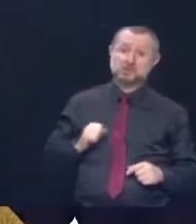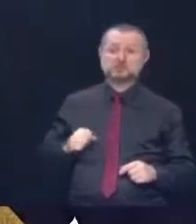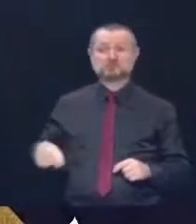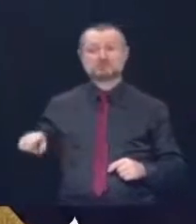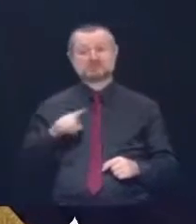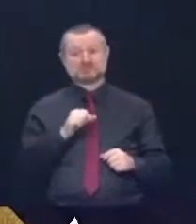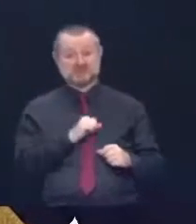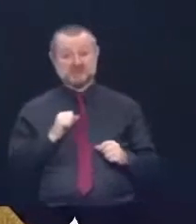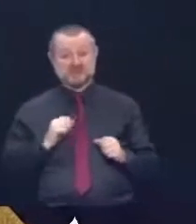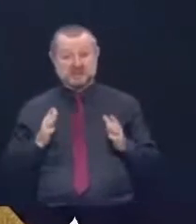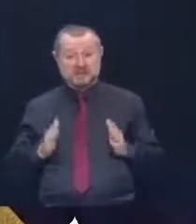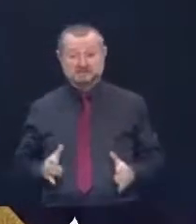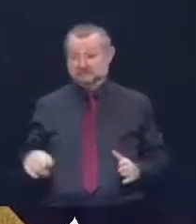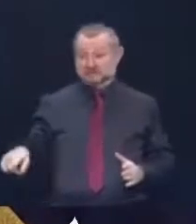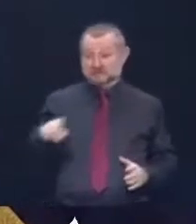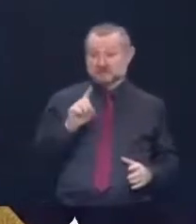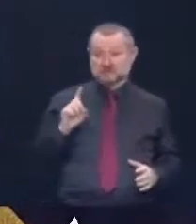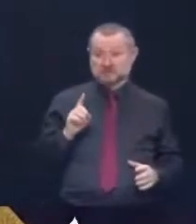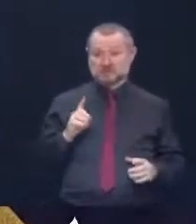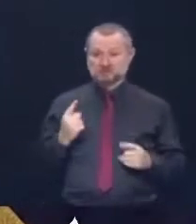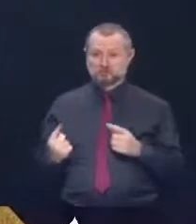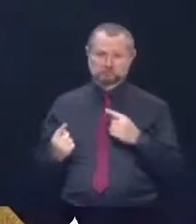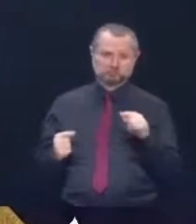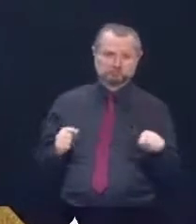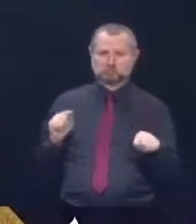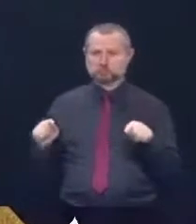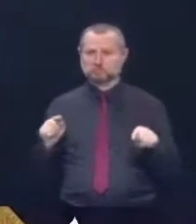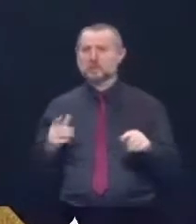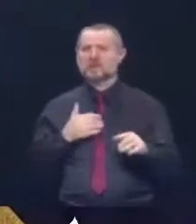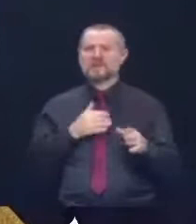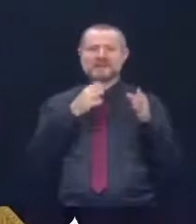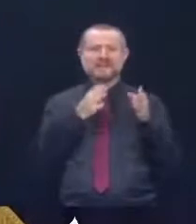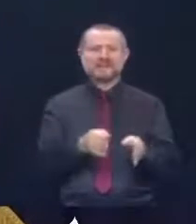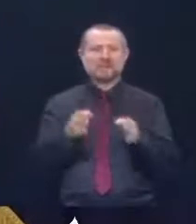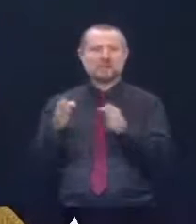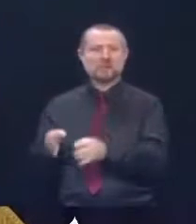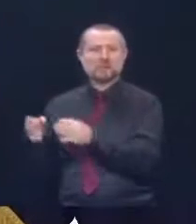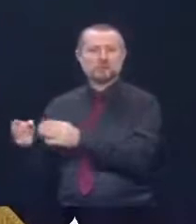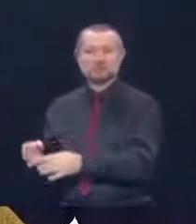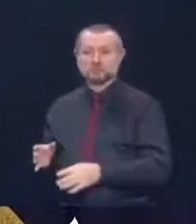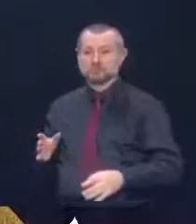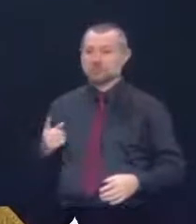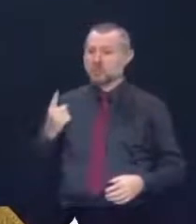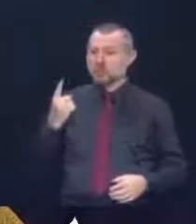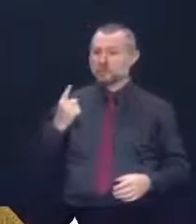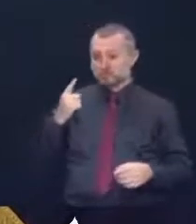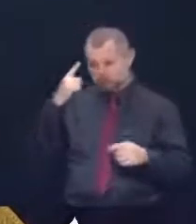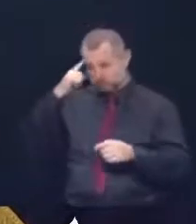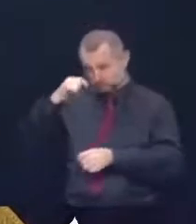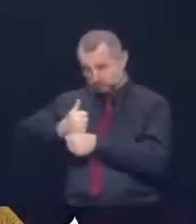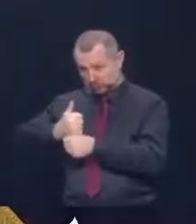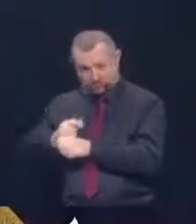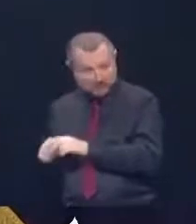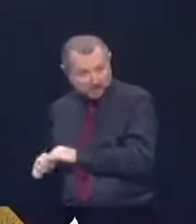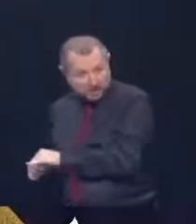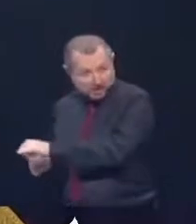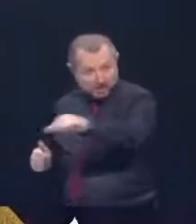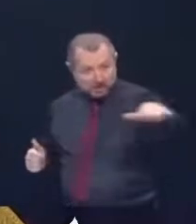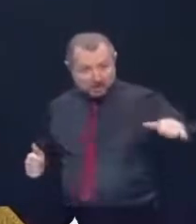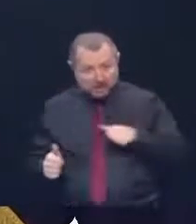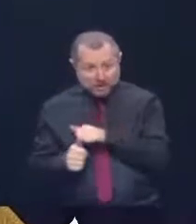senators are individuals. They're not really a monolith or sheep.